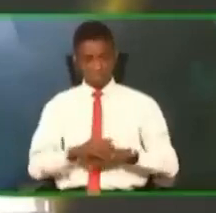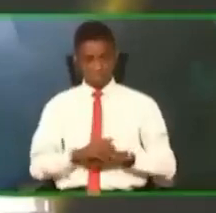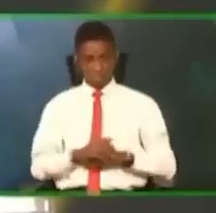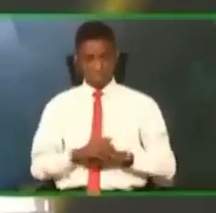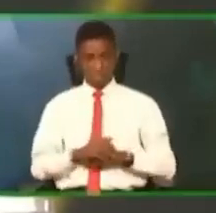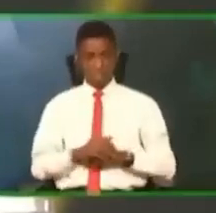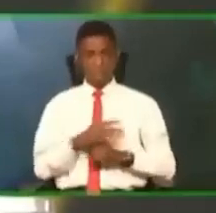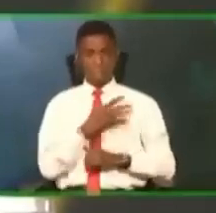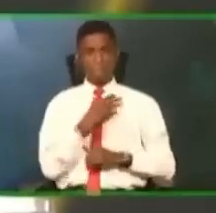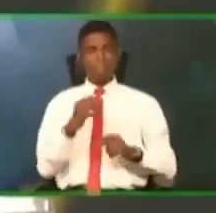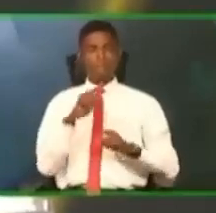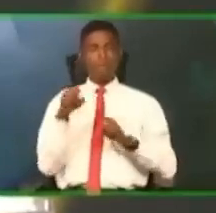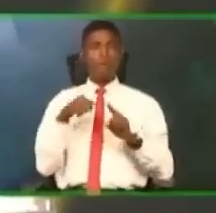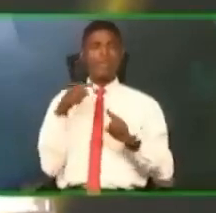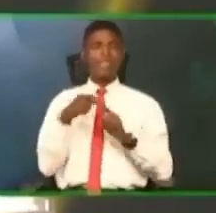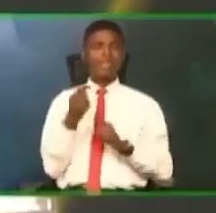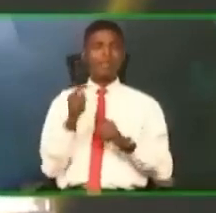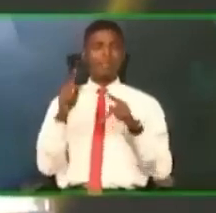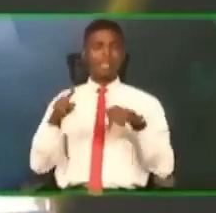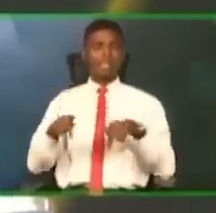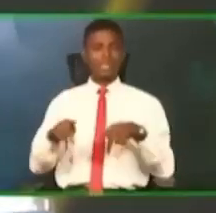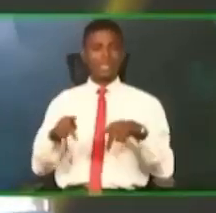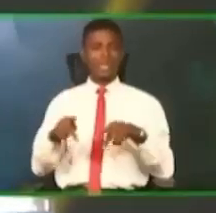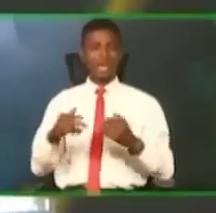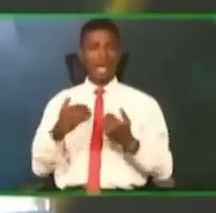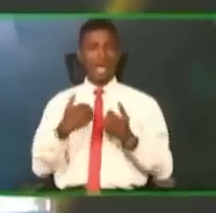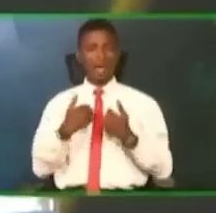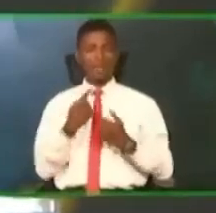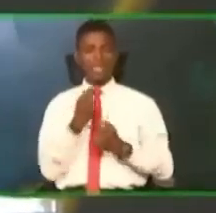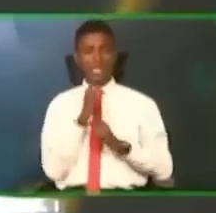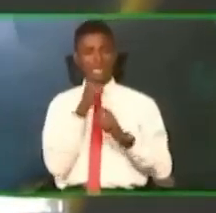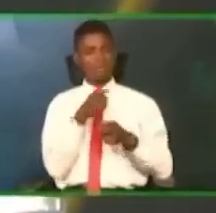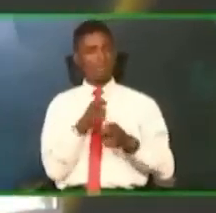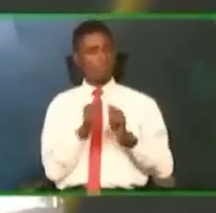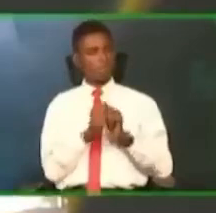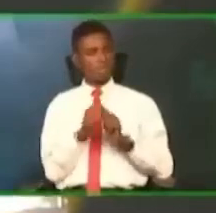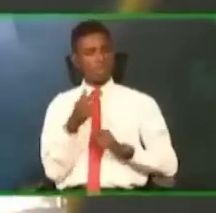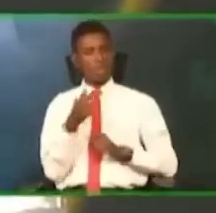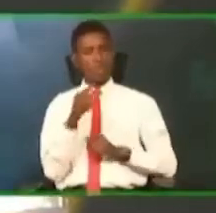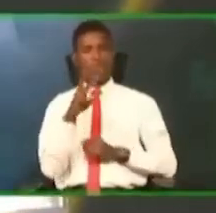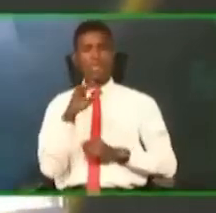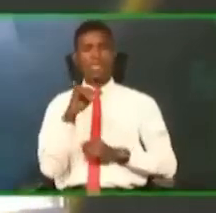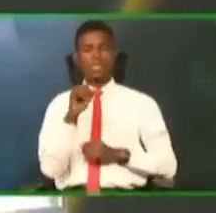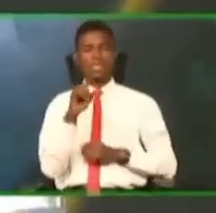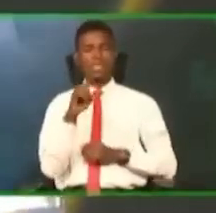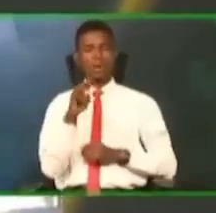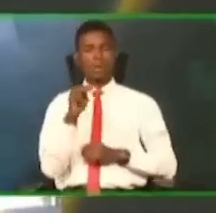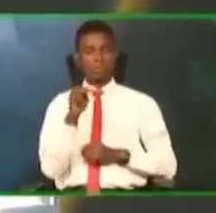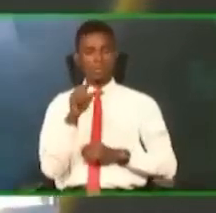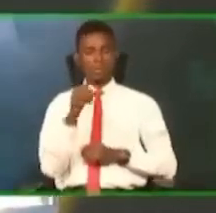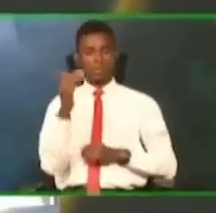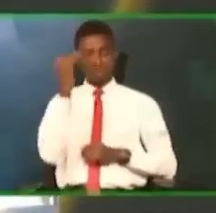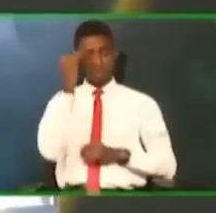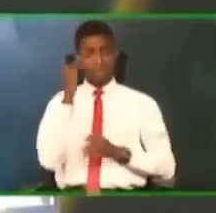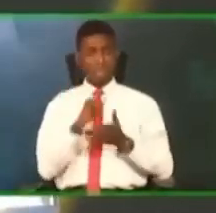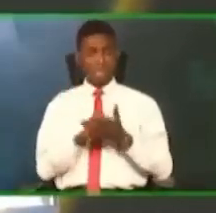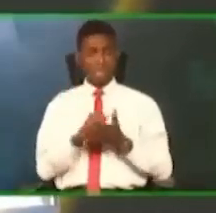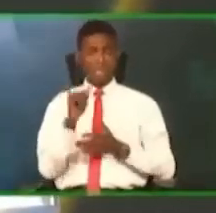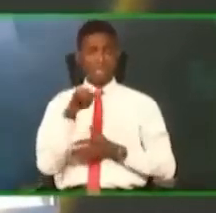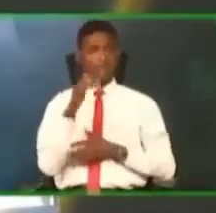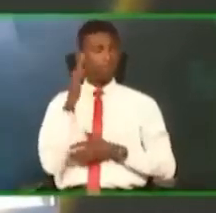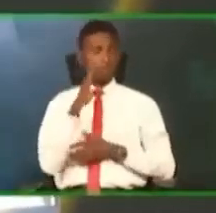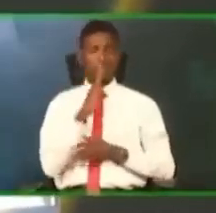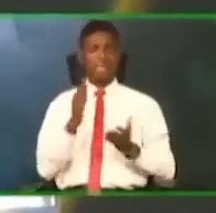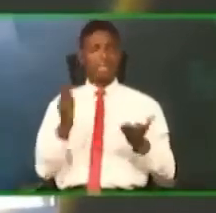And when a person carries their gift with wisdom, then you know that they'll be here for